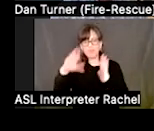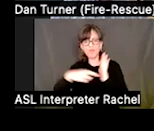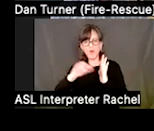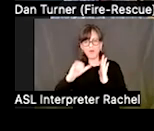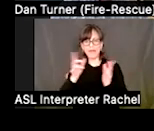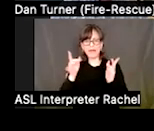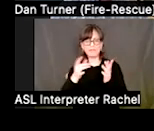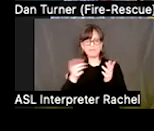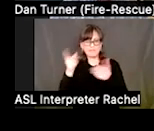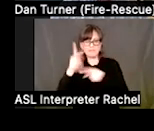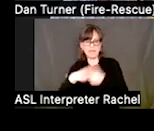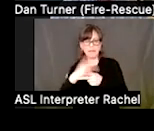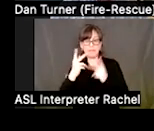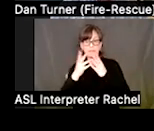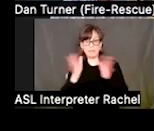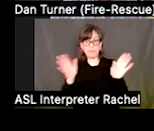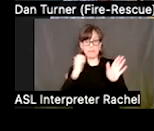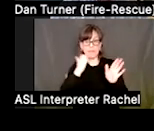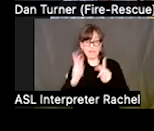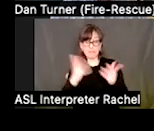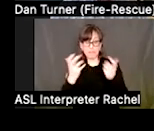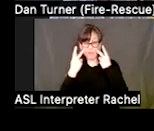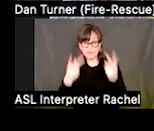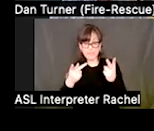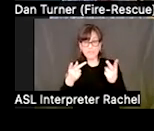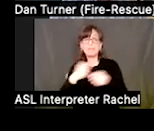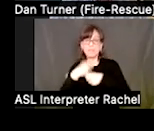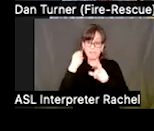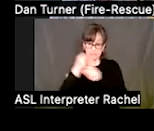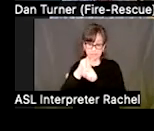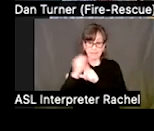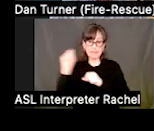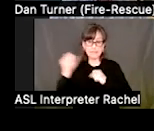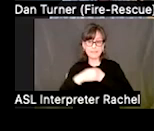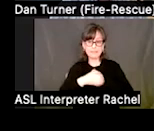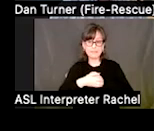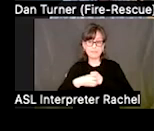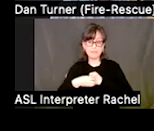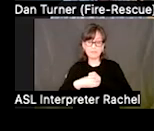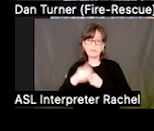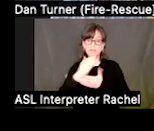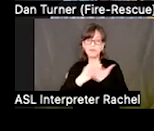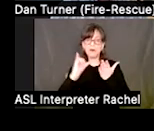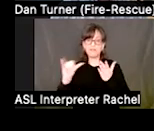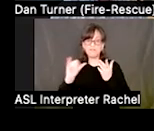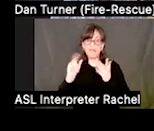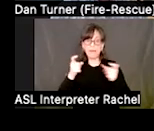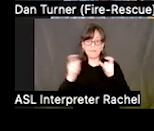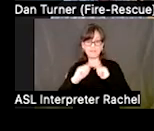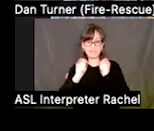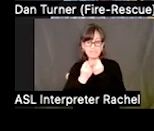The public wants to see them. They do create an impact, however. So part of that major incident management team's job